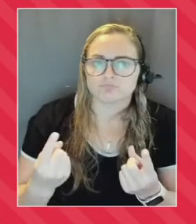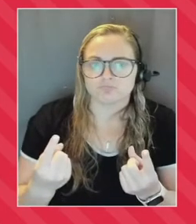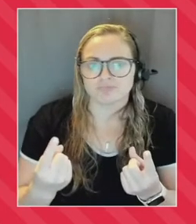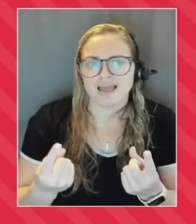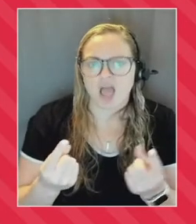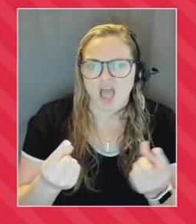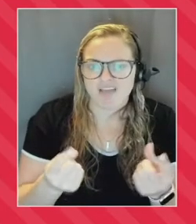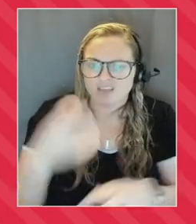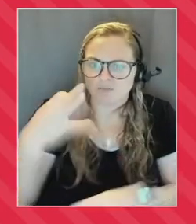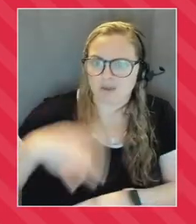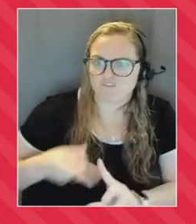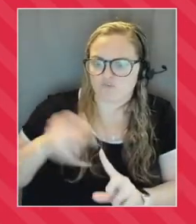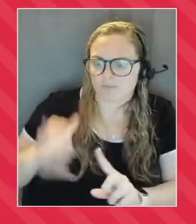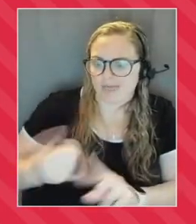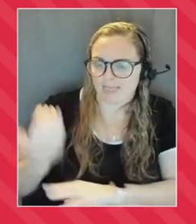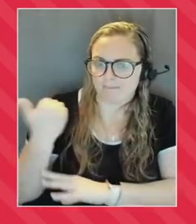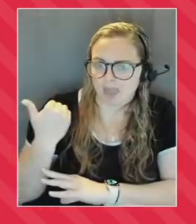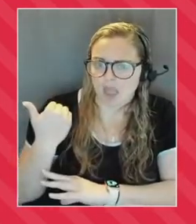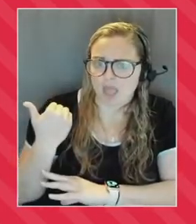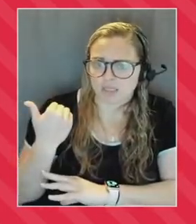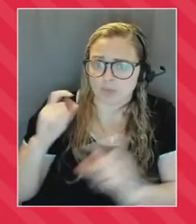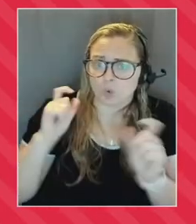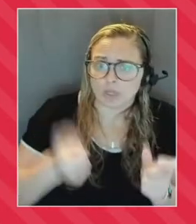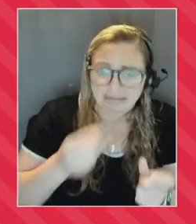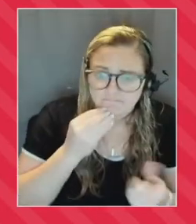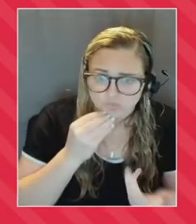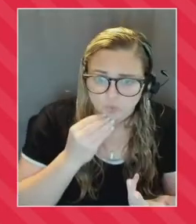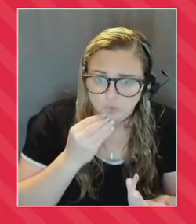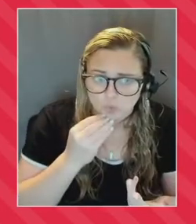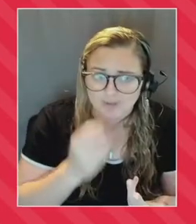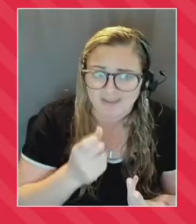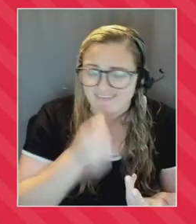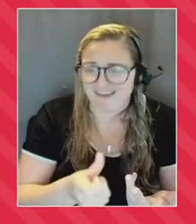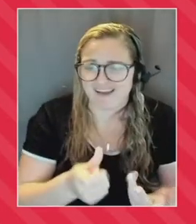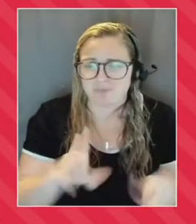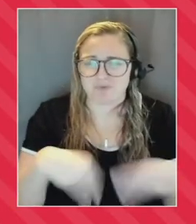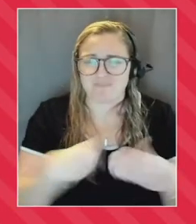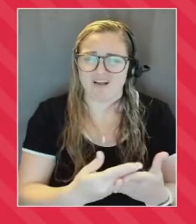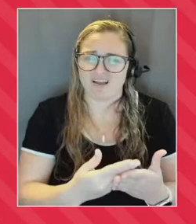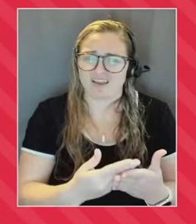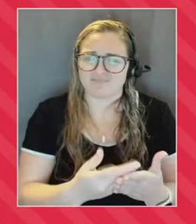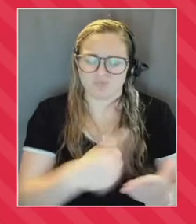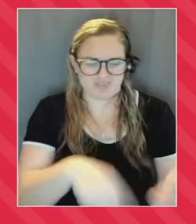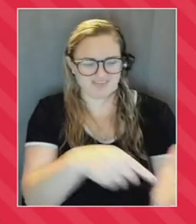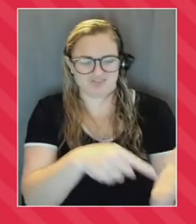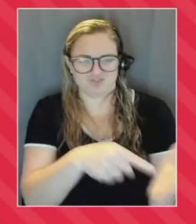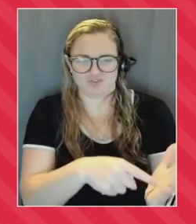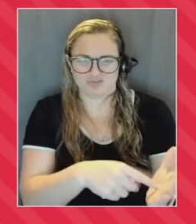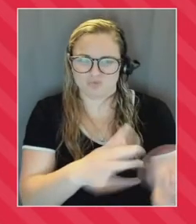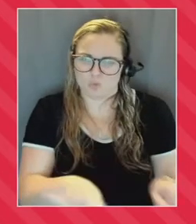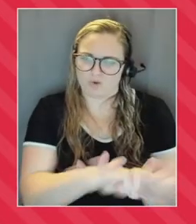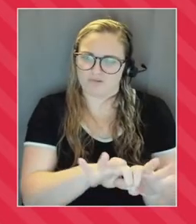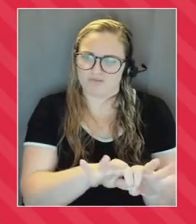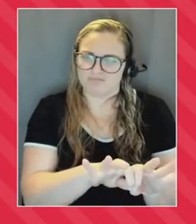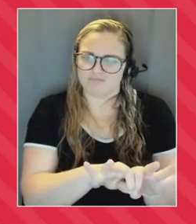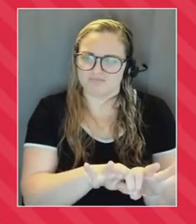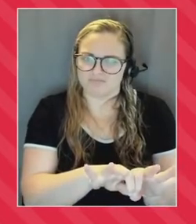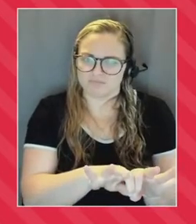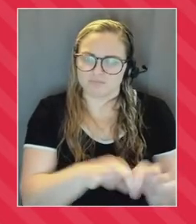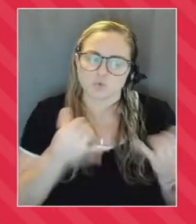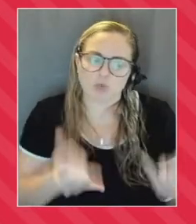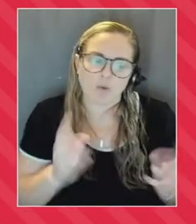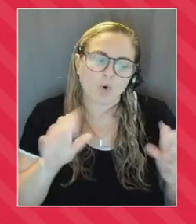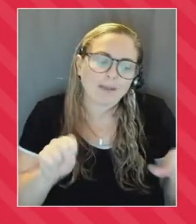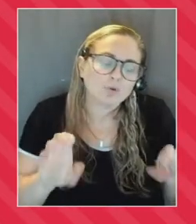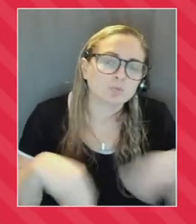past, where they were being handed food that didn't really provide the dignity that these people deserved. We were really proud to be able to provide food that was